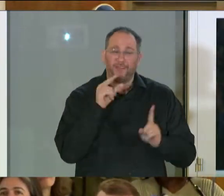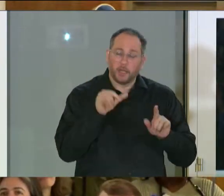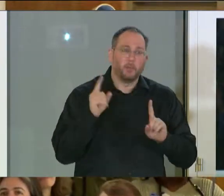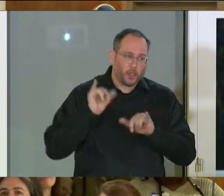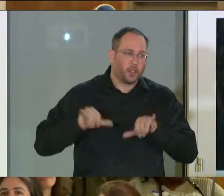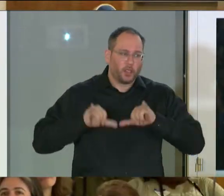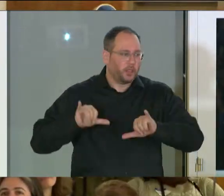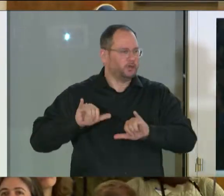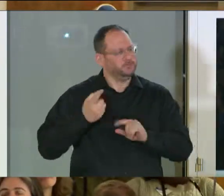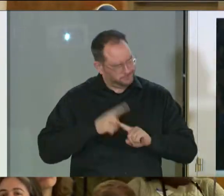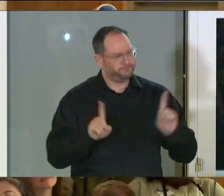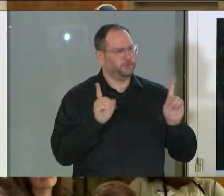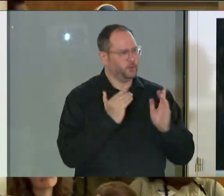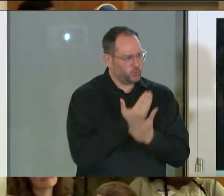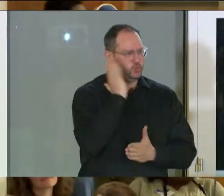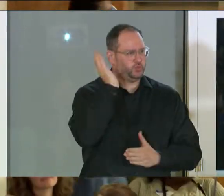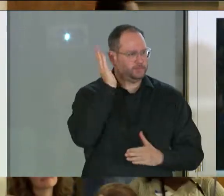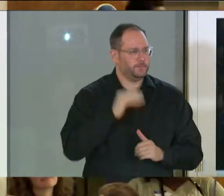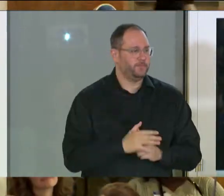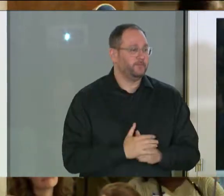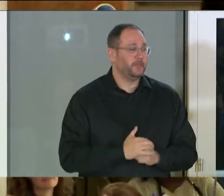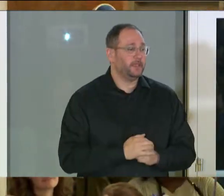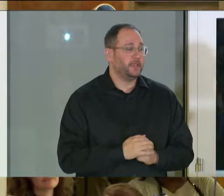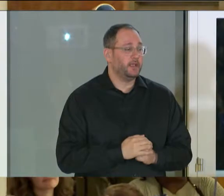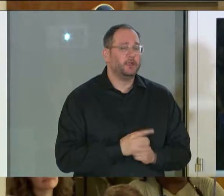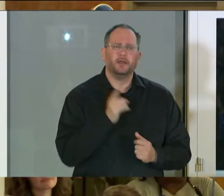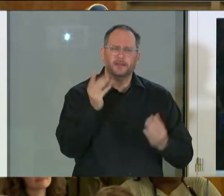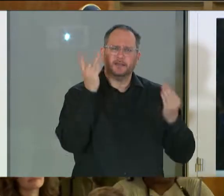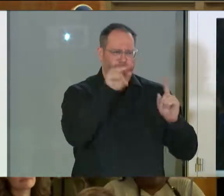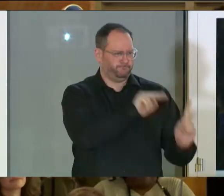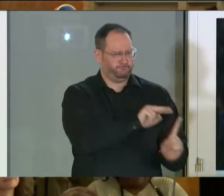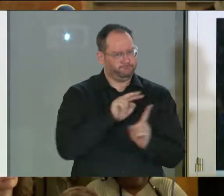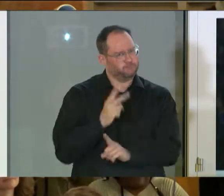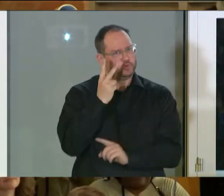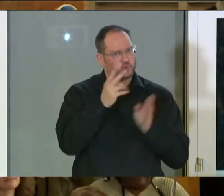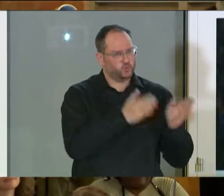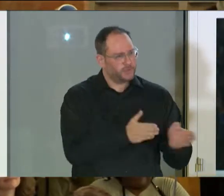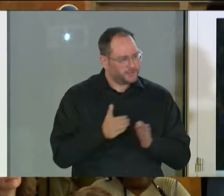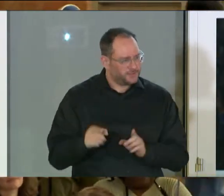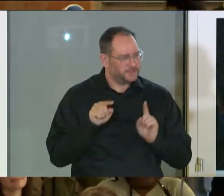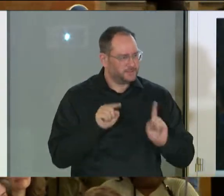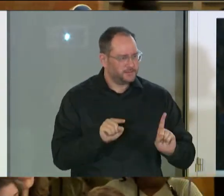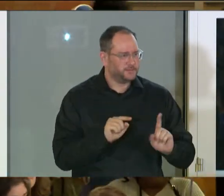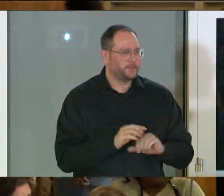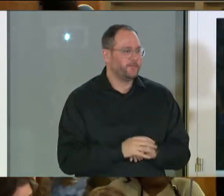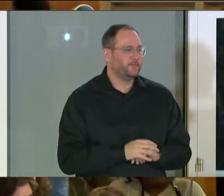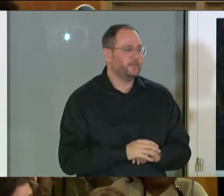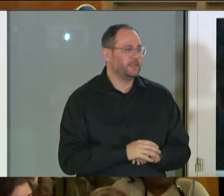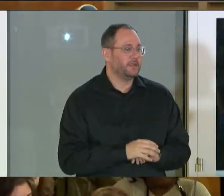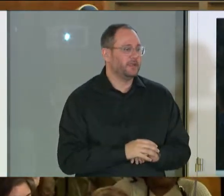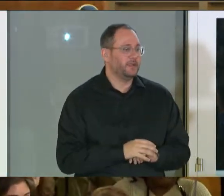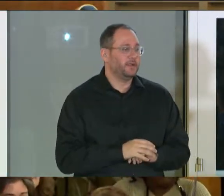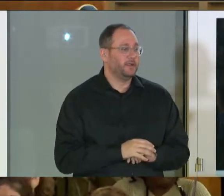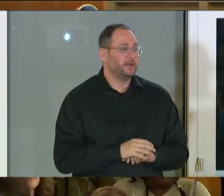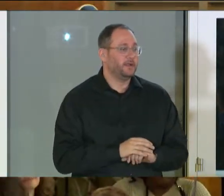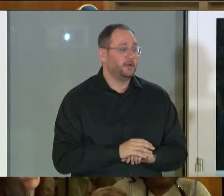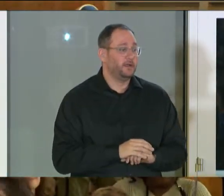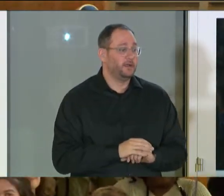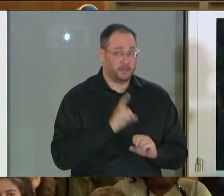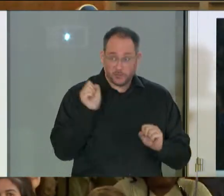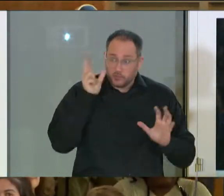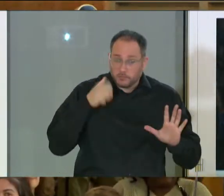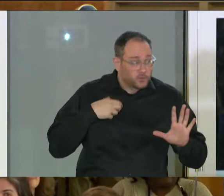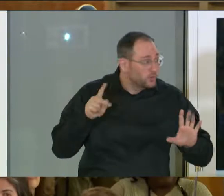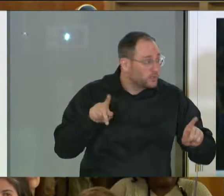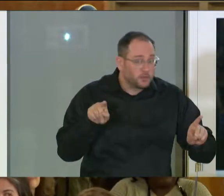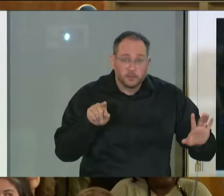ways. One, if people cannot safely come, if people cannot feel safe walking out of their